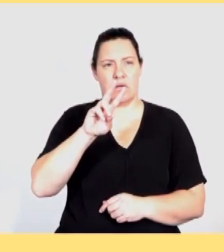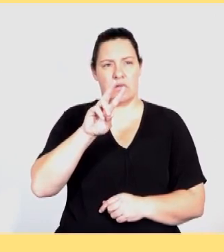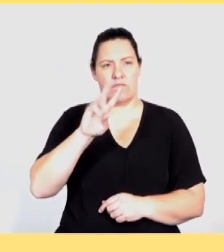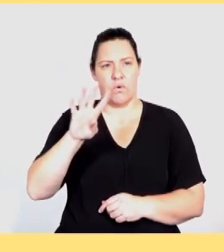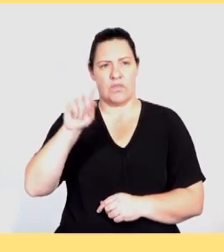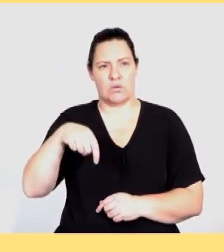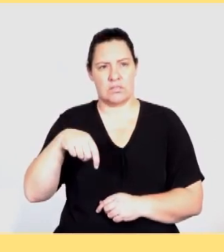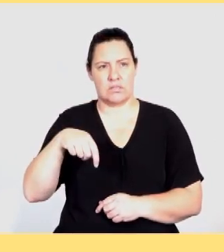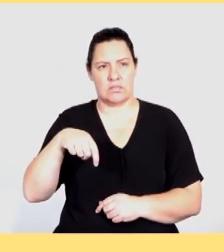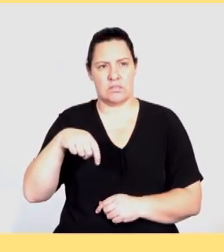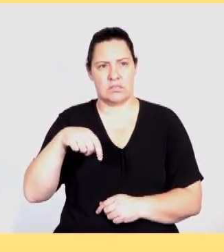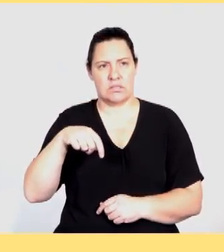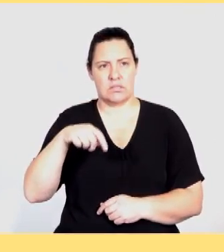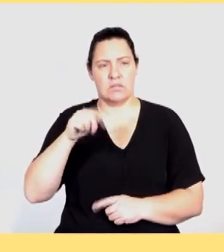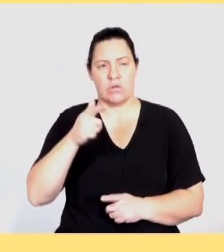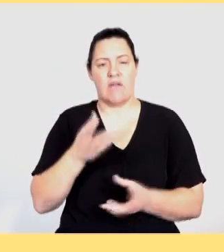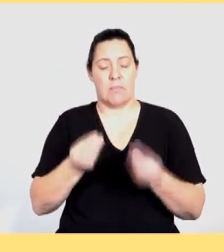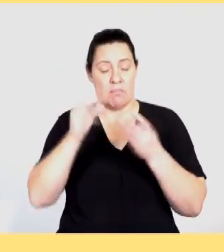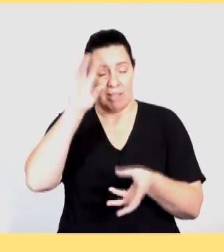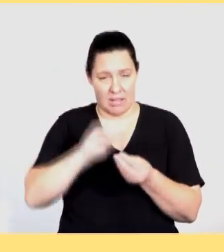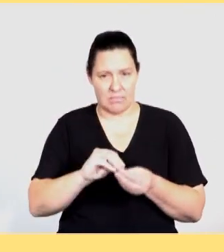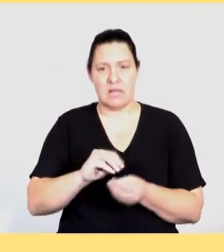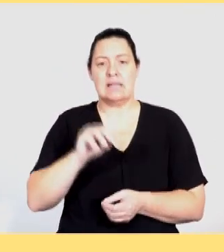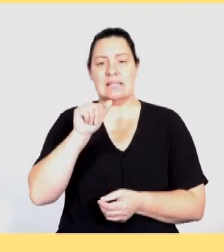on your calculator? Yes, you will get the